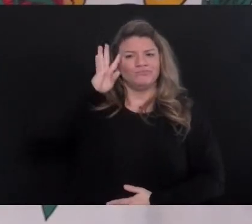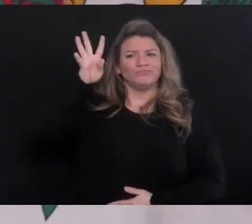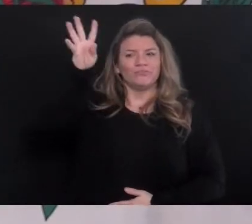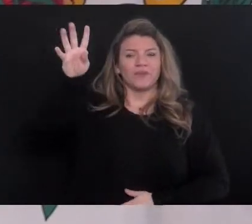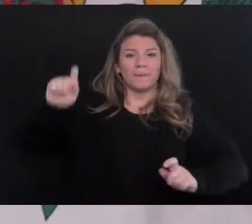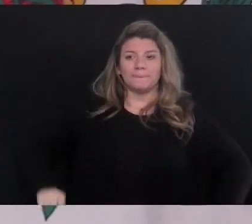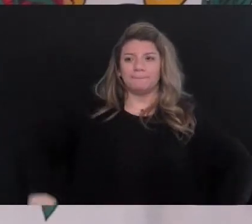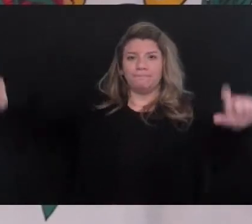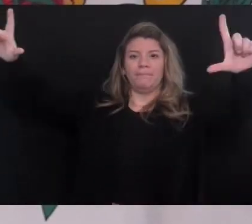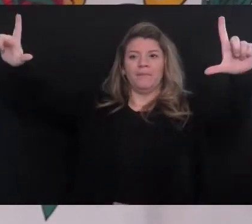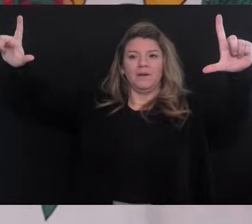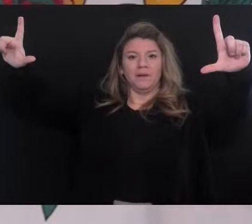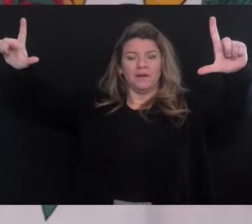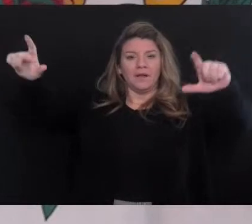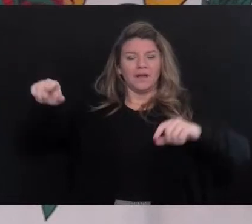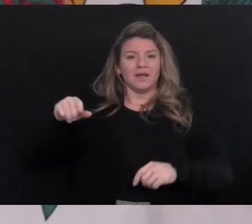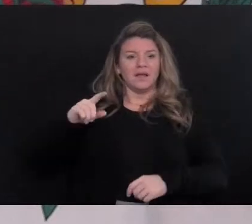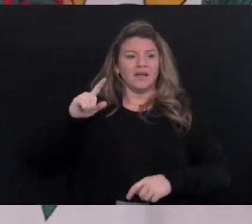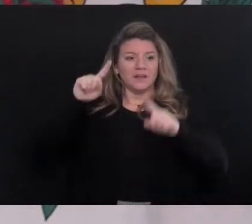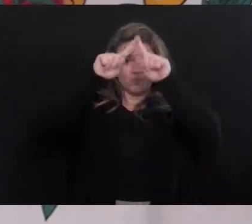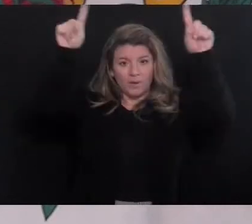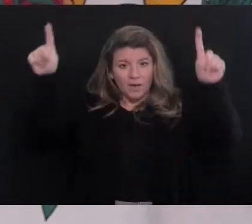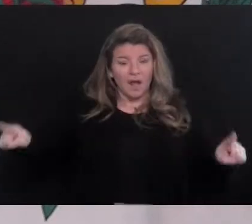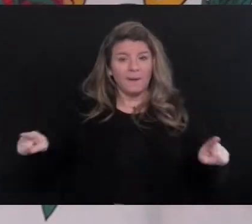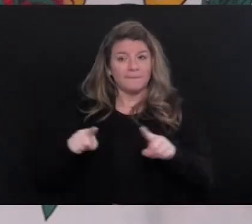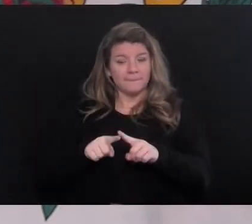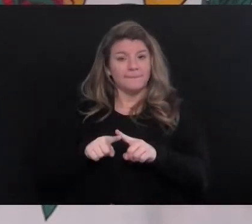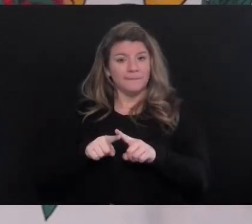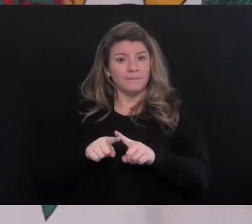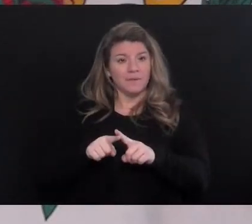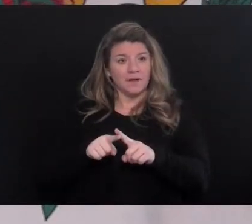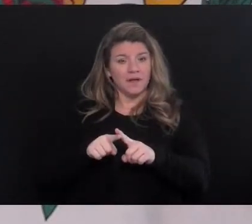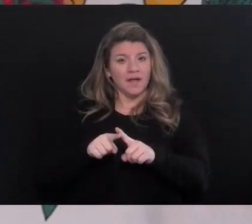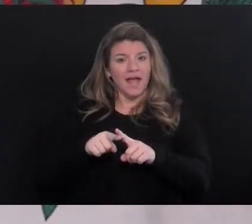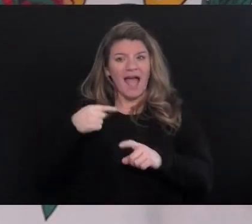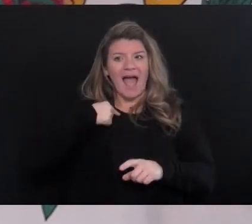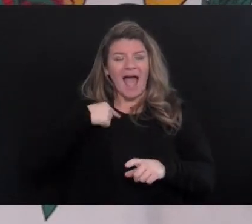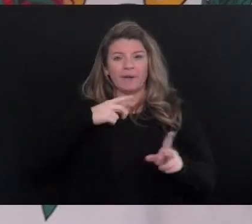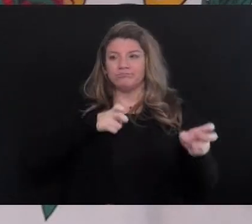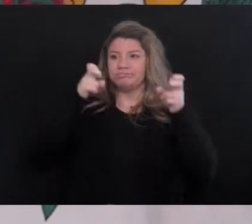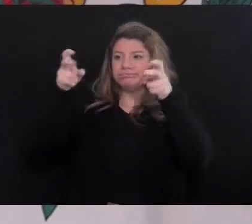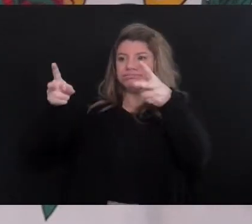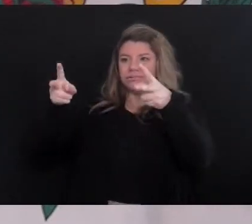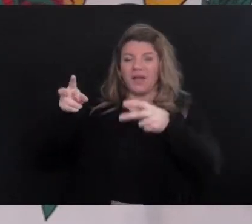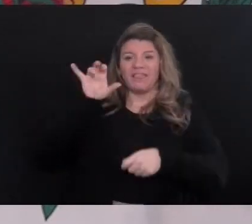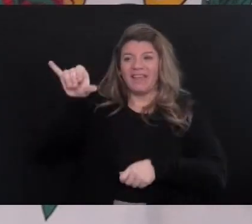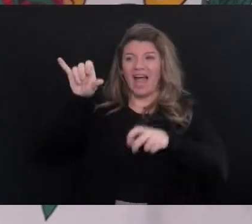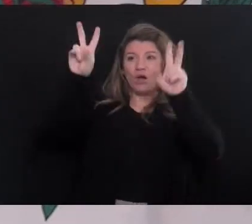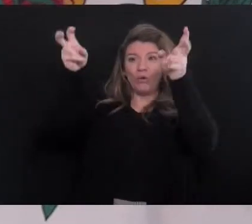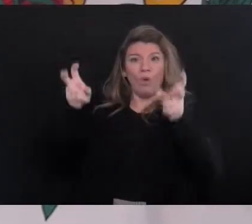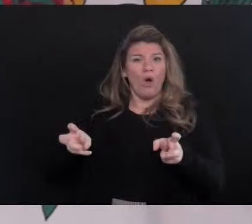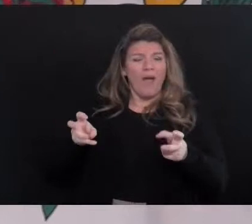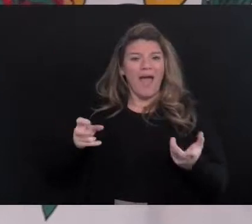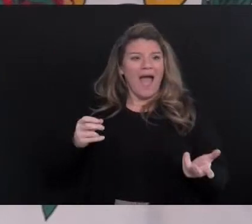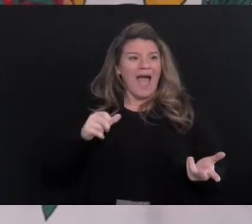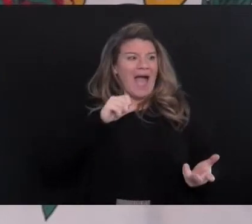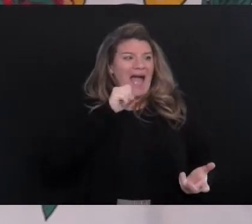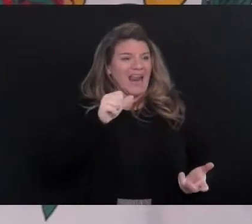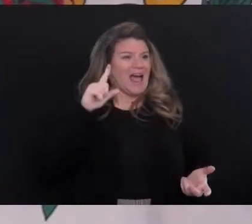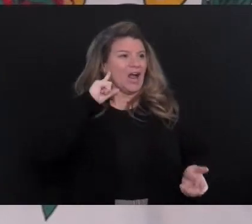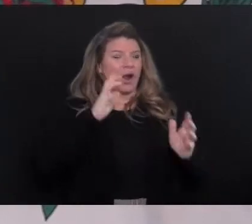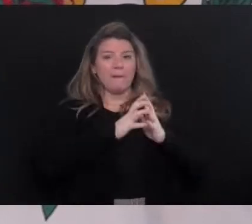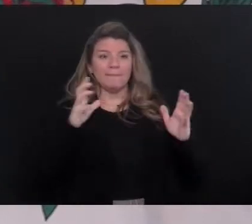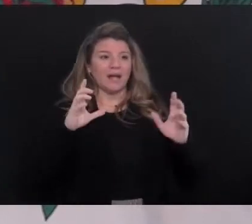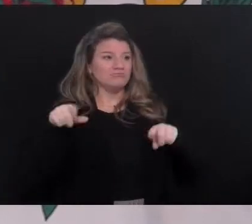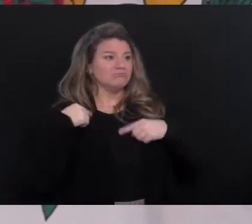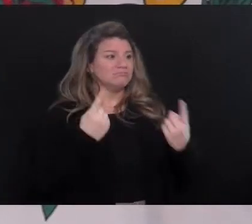is tired of being 50th. Well, you haven't heard much about that recently, have you? West Virginia absolutely is